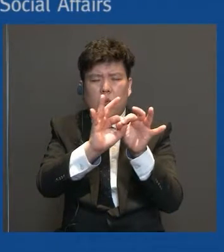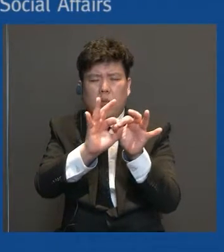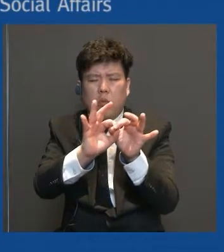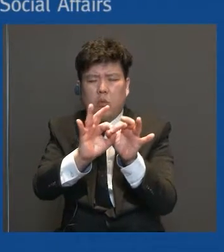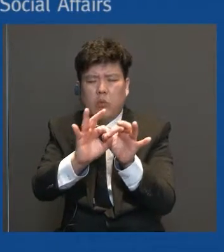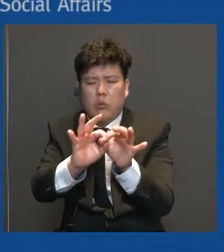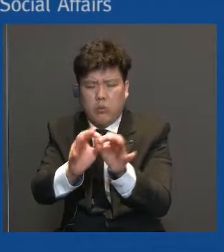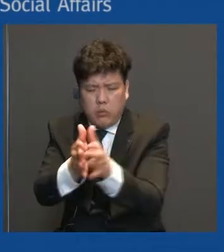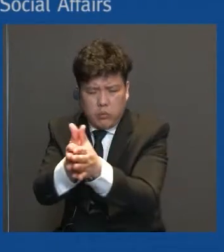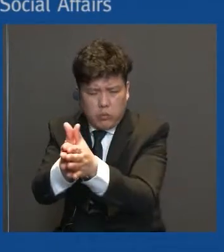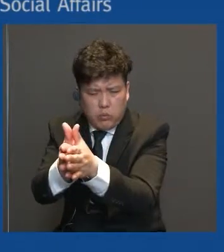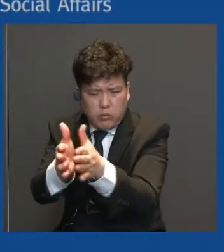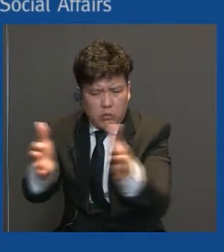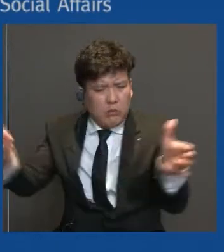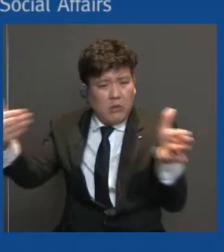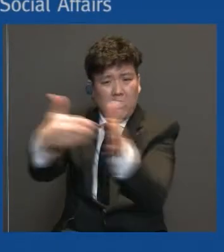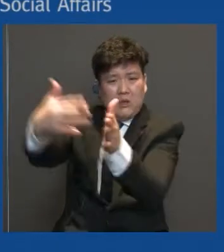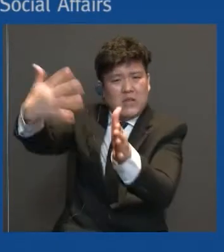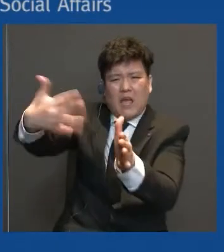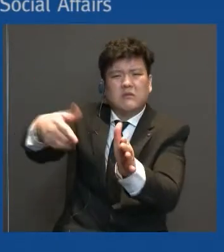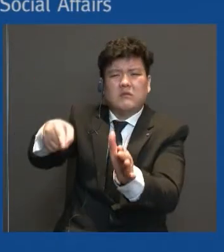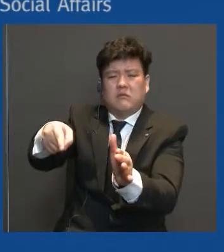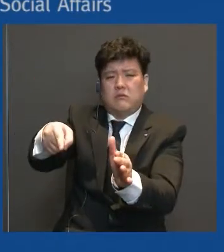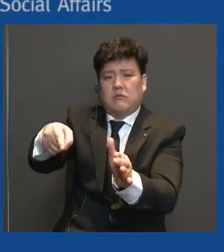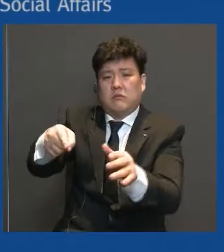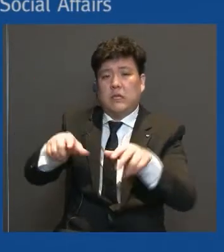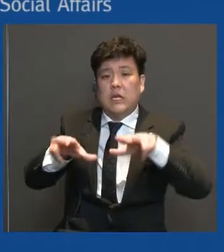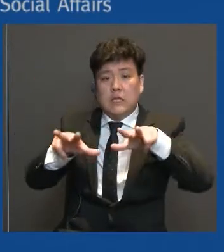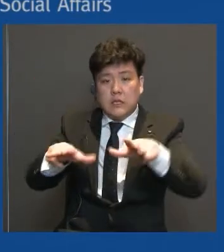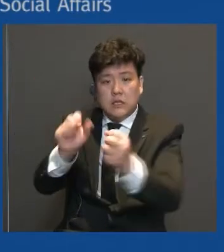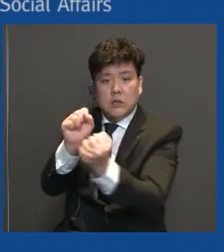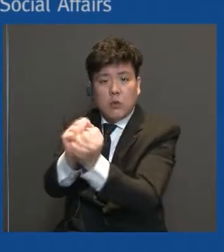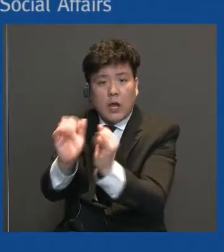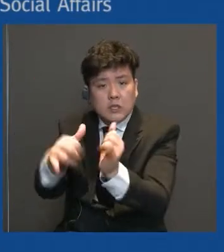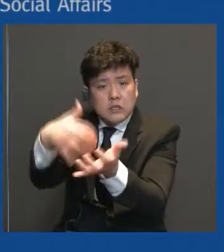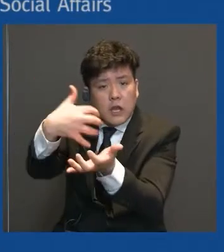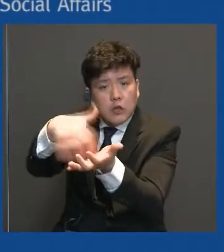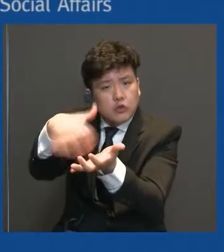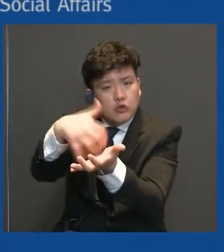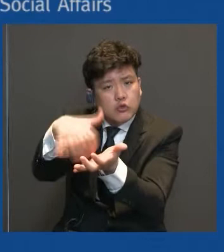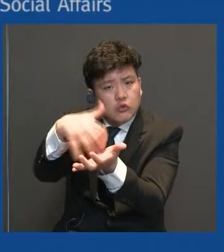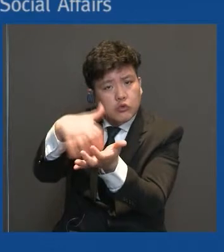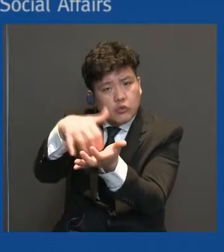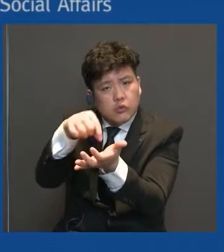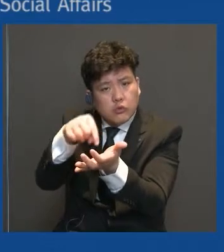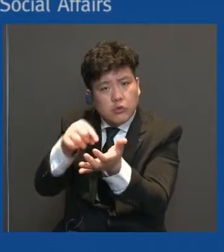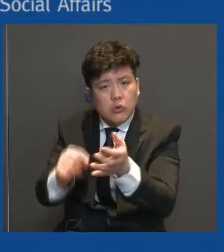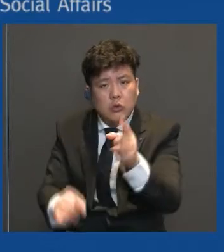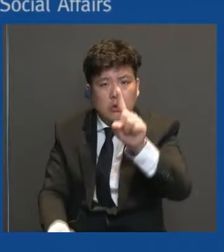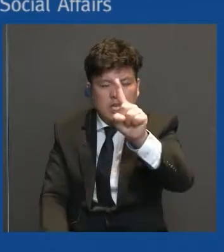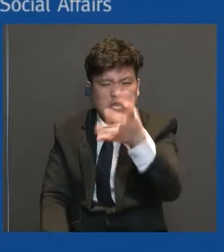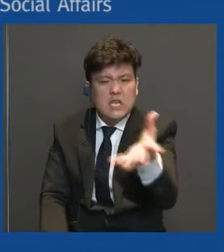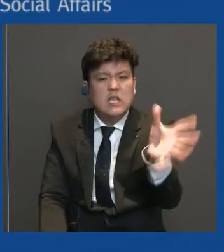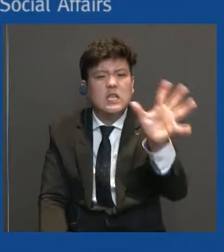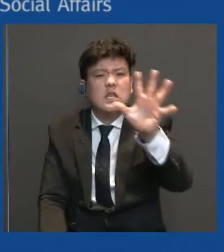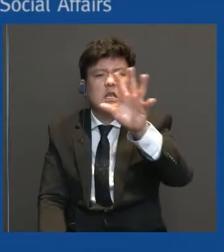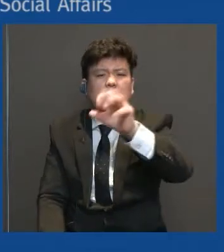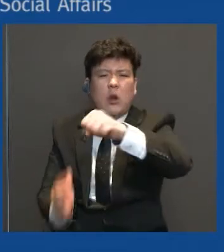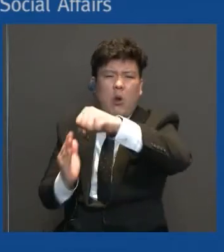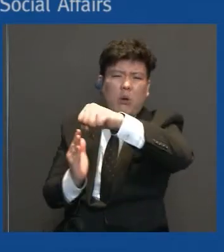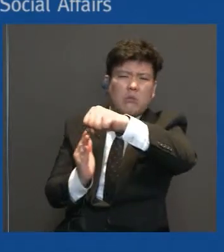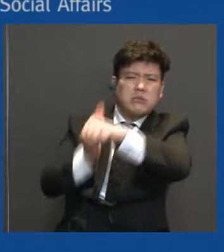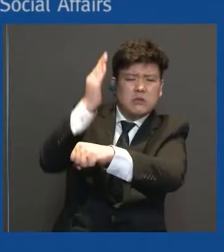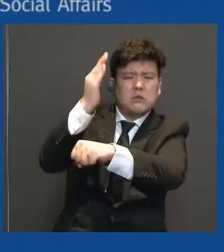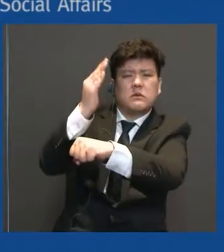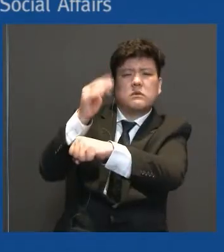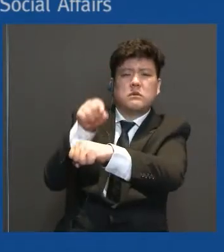than 105 million worldwide. The graph shows that the number of cases has been rising, especially at the